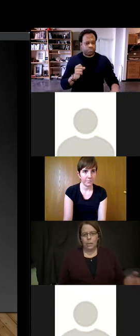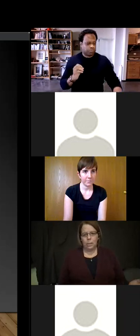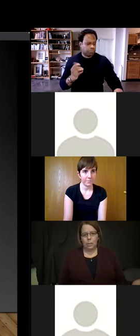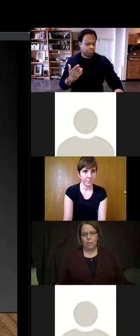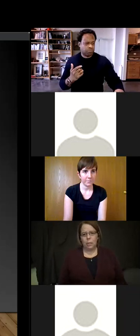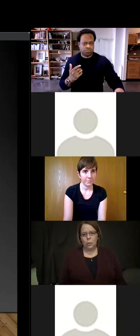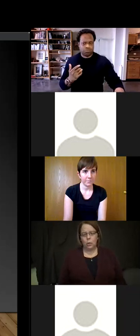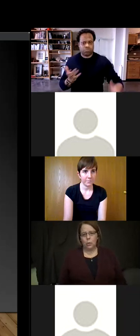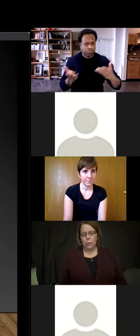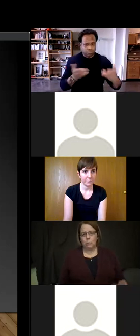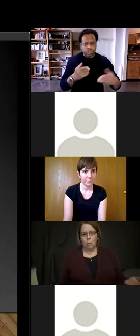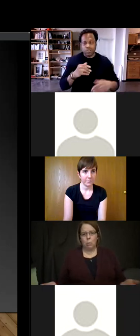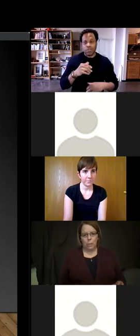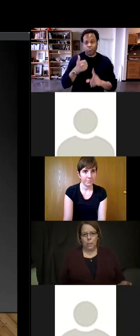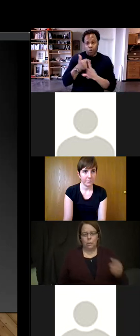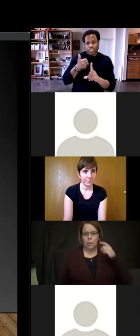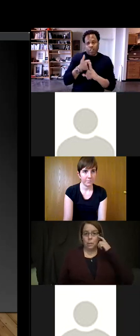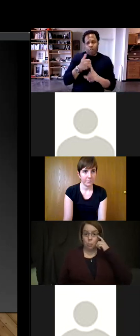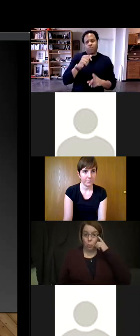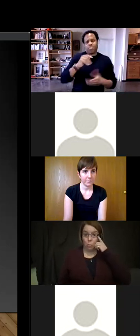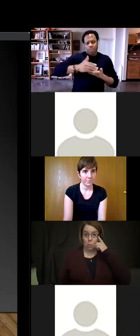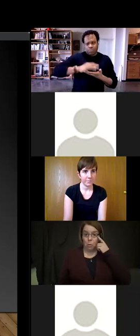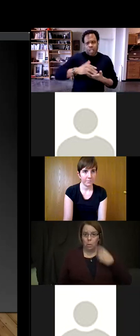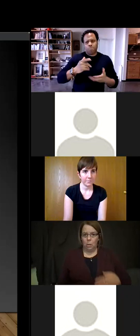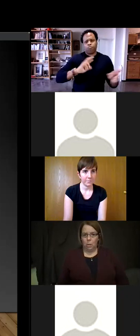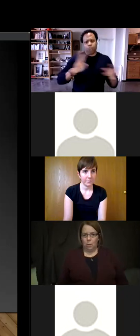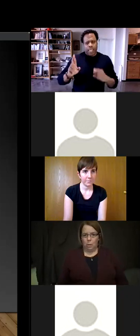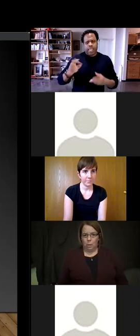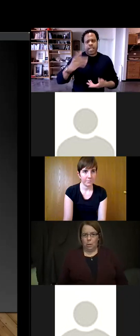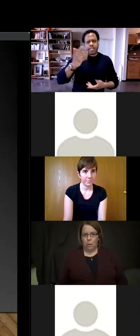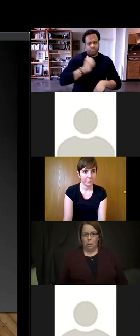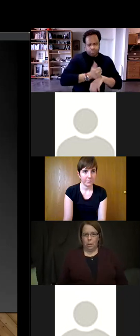And it is something that you can use mobily, and it's portable.